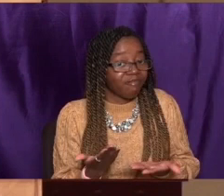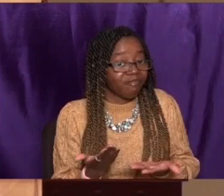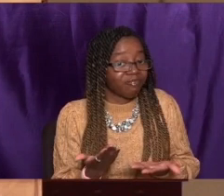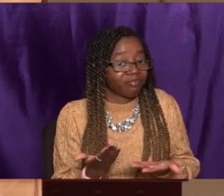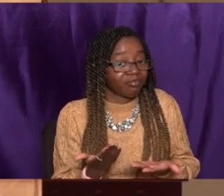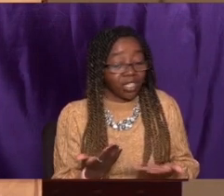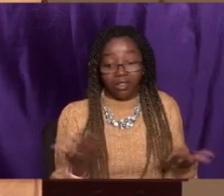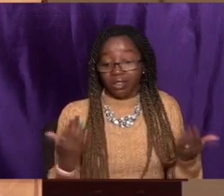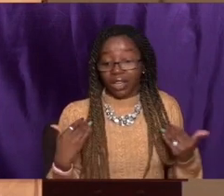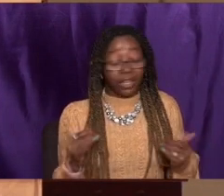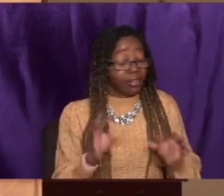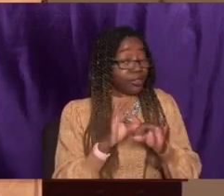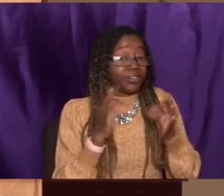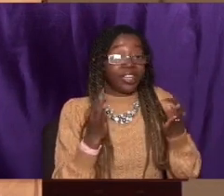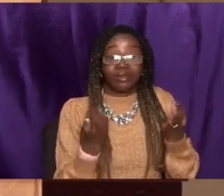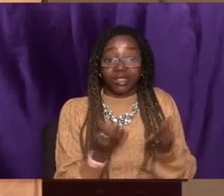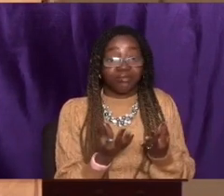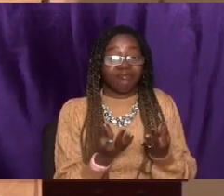I got some family